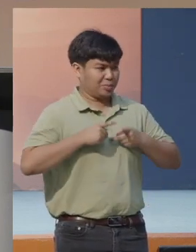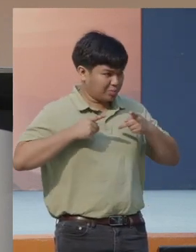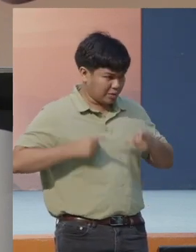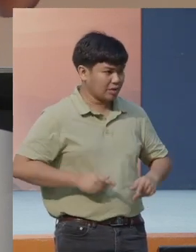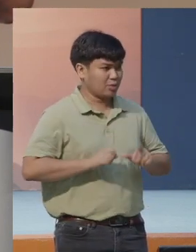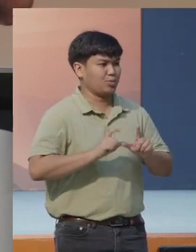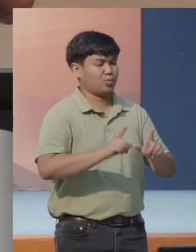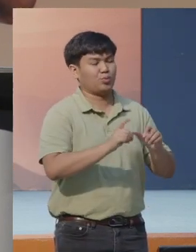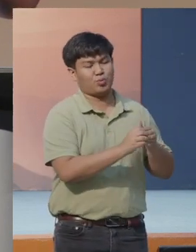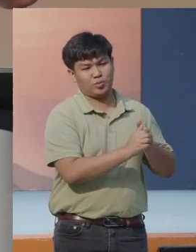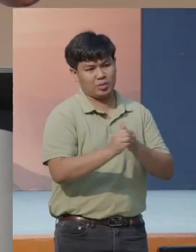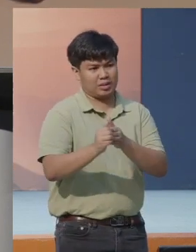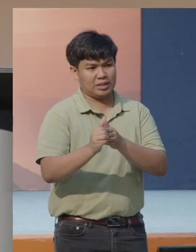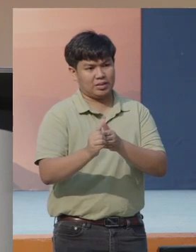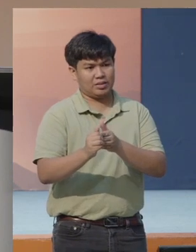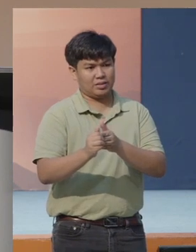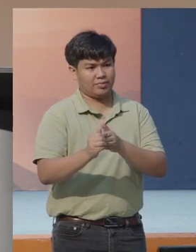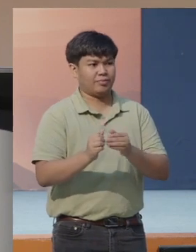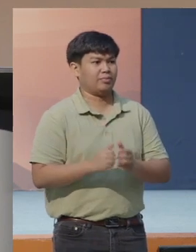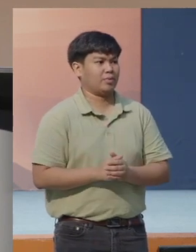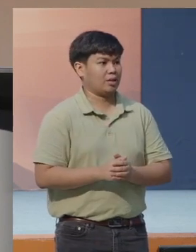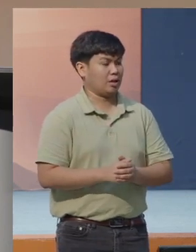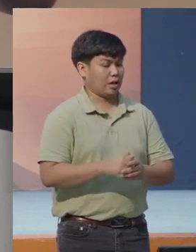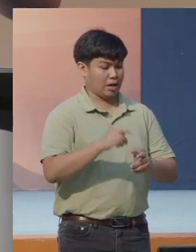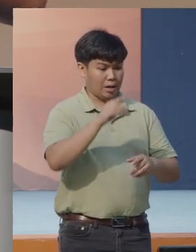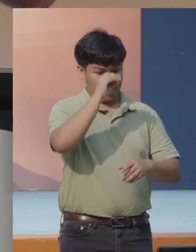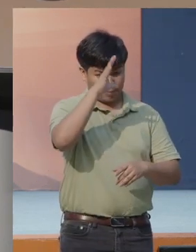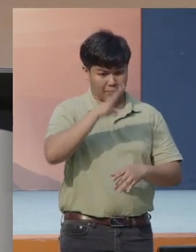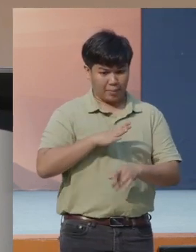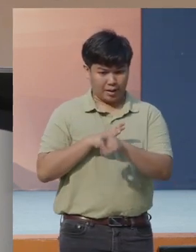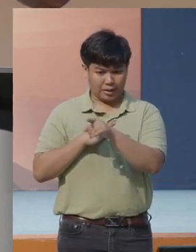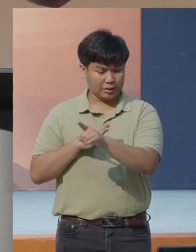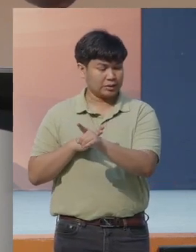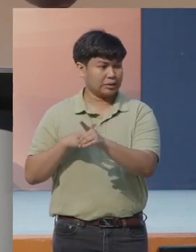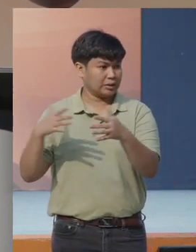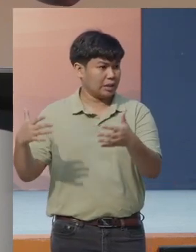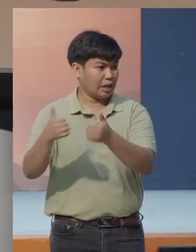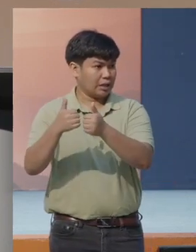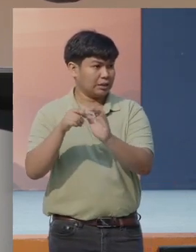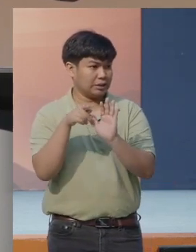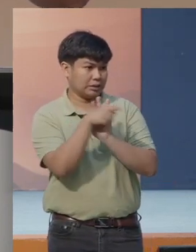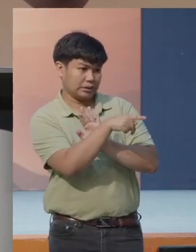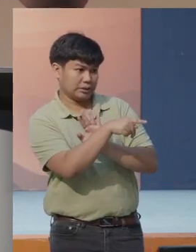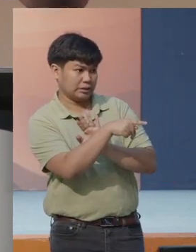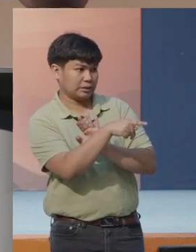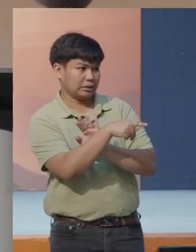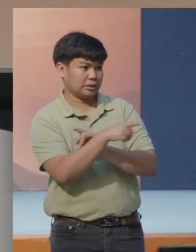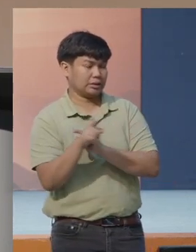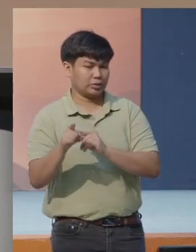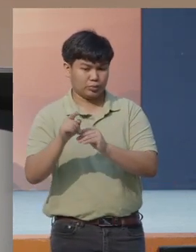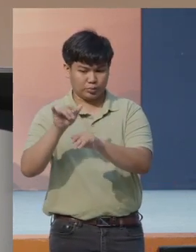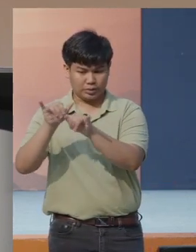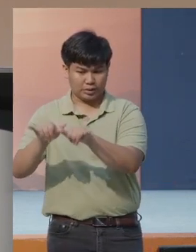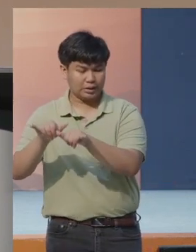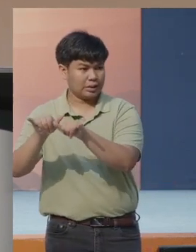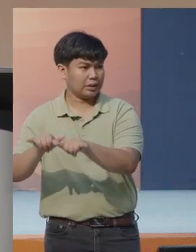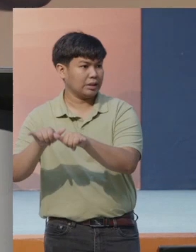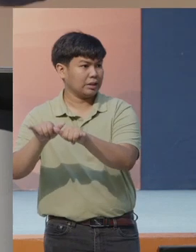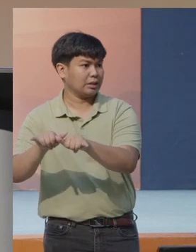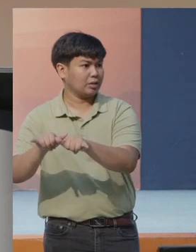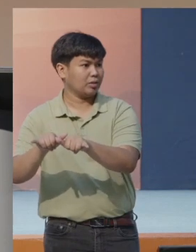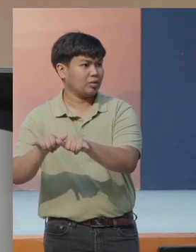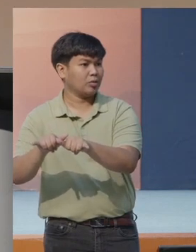This meant that those who were sheltered within the Jewish City of Refuge were under